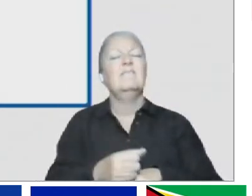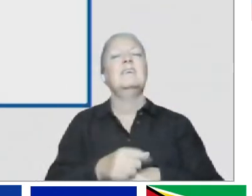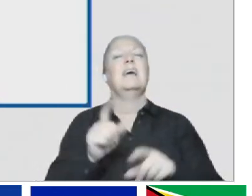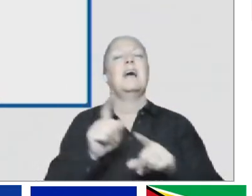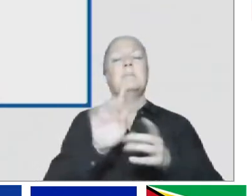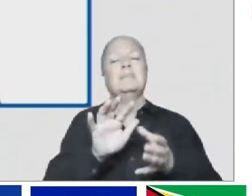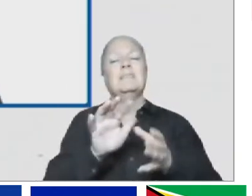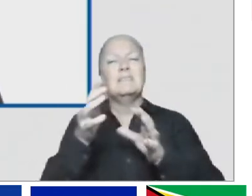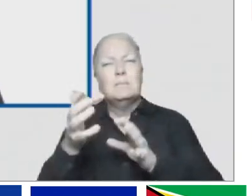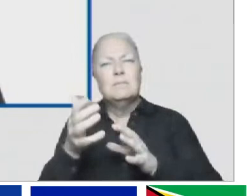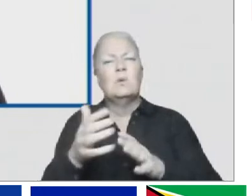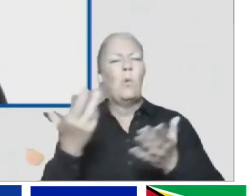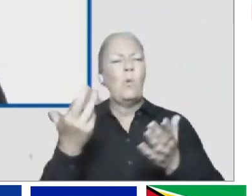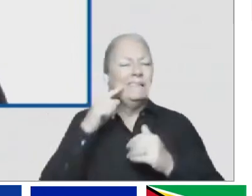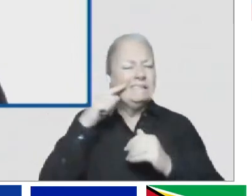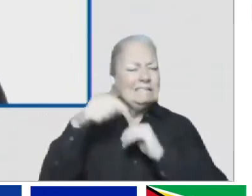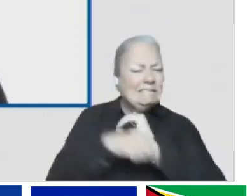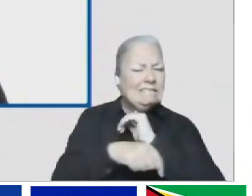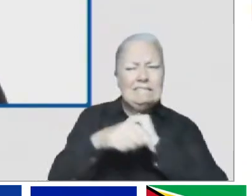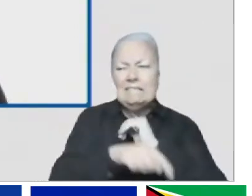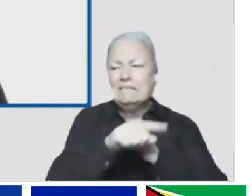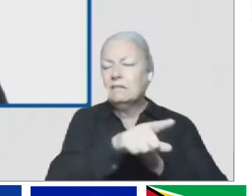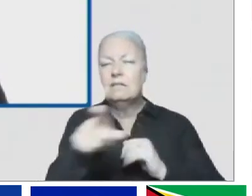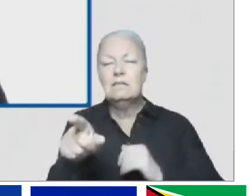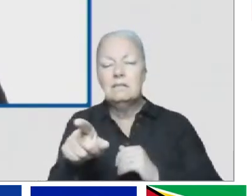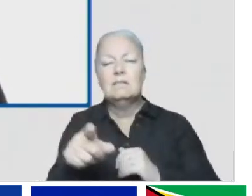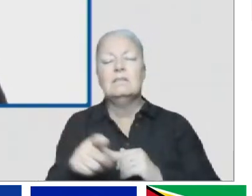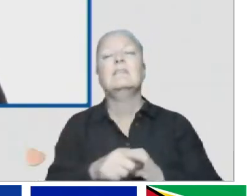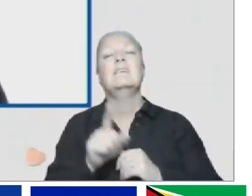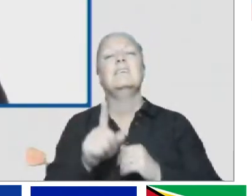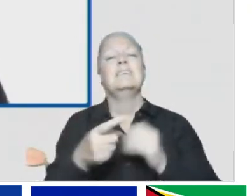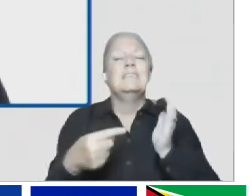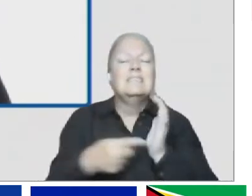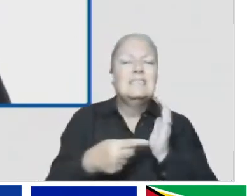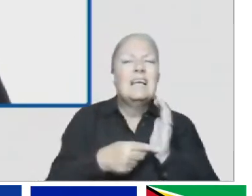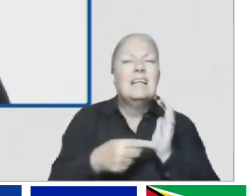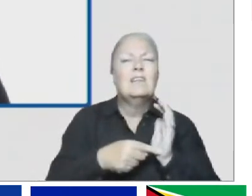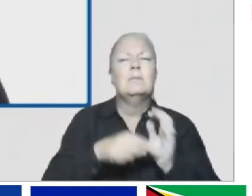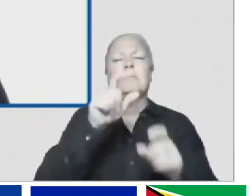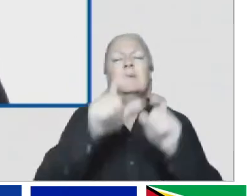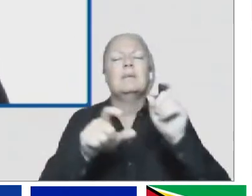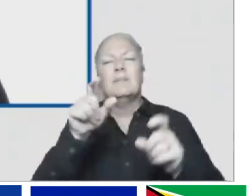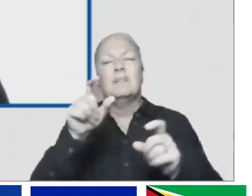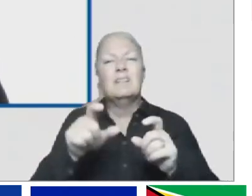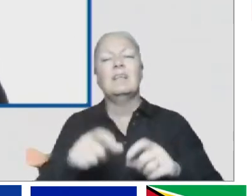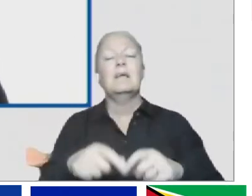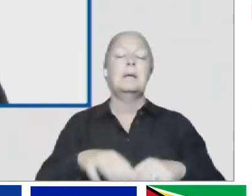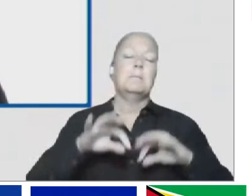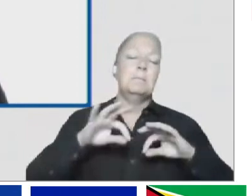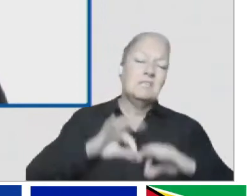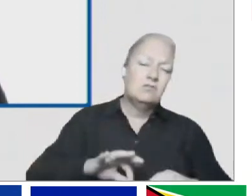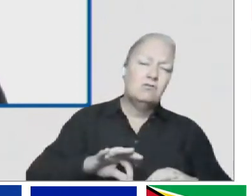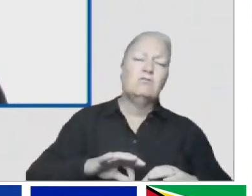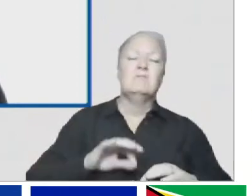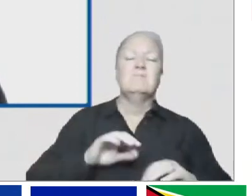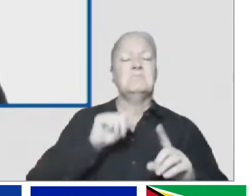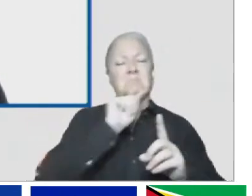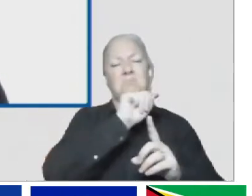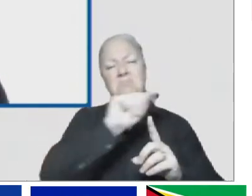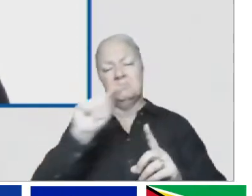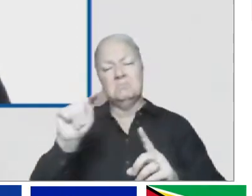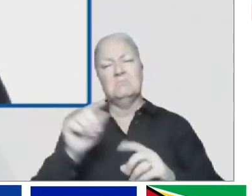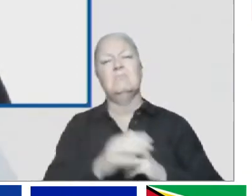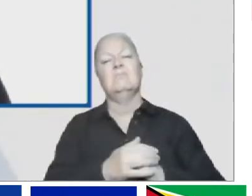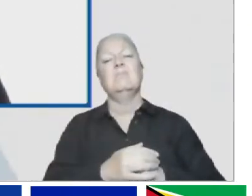which is made up of technical officers from various departments, ministries, and agencies of government with portfolio responsibility for the various